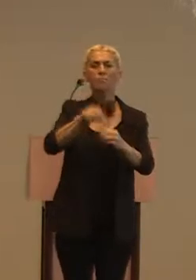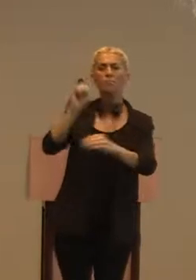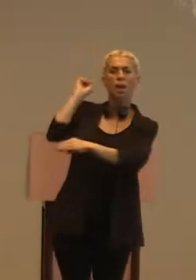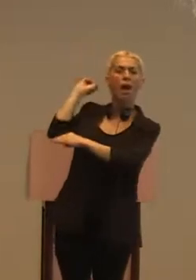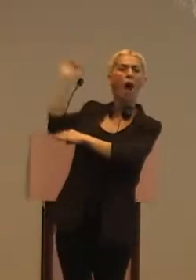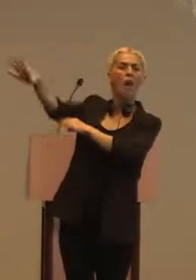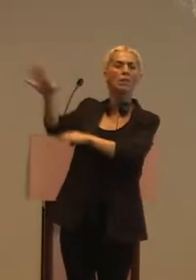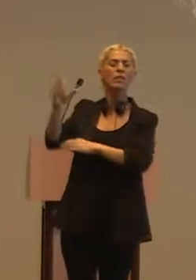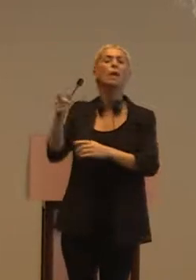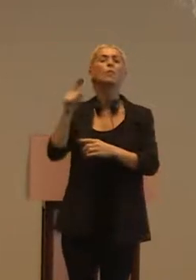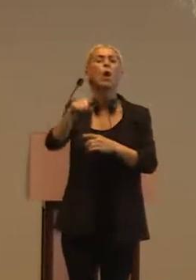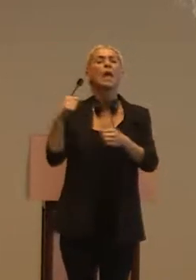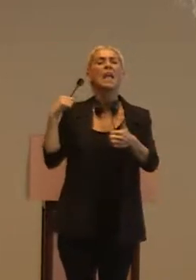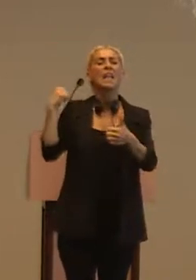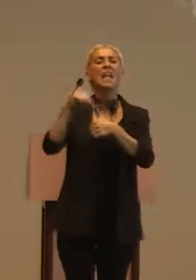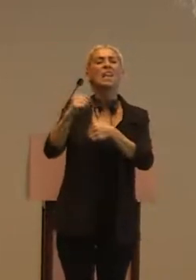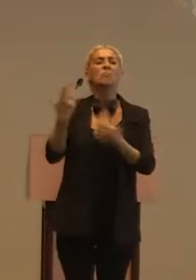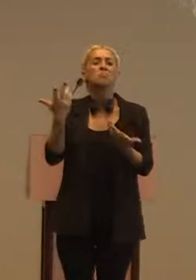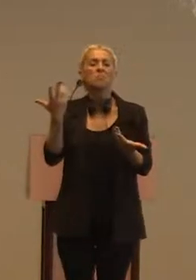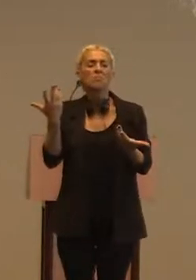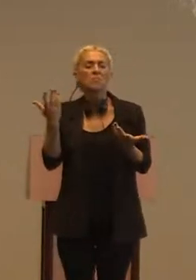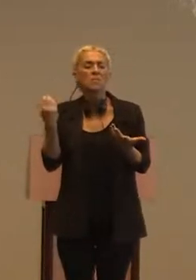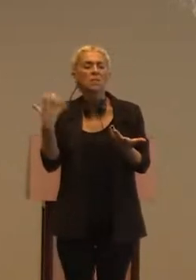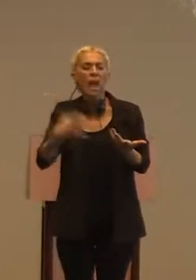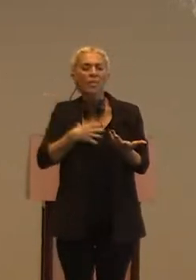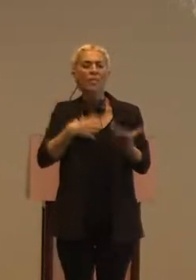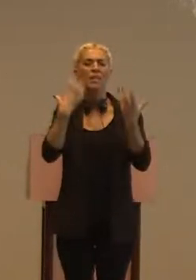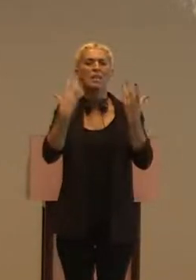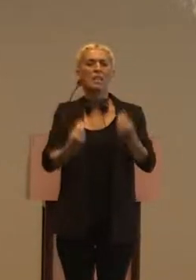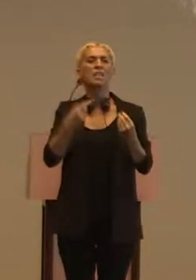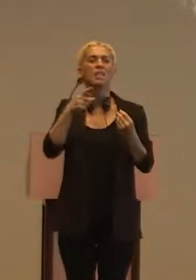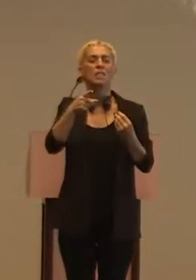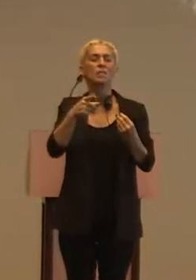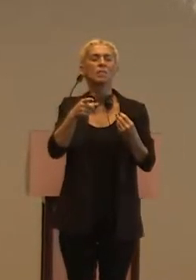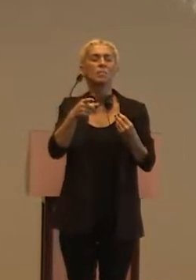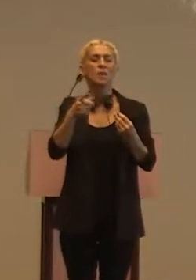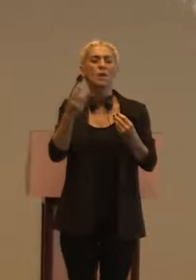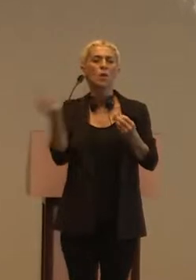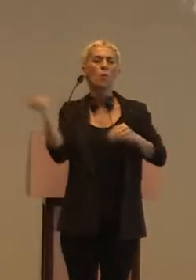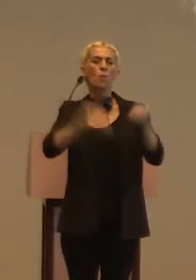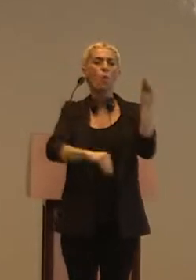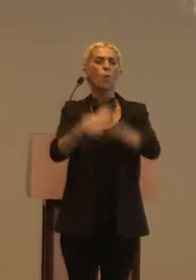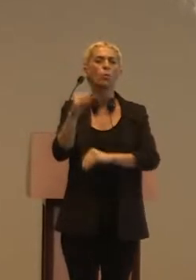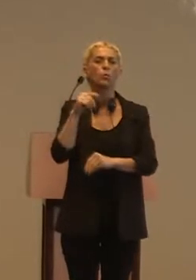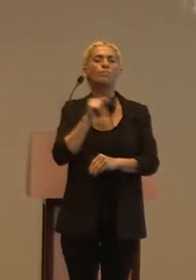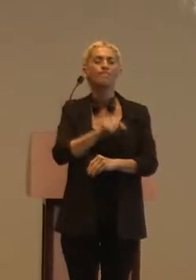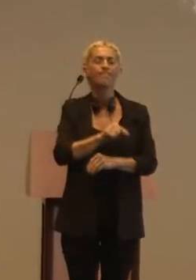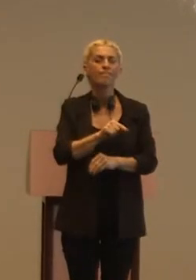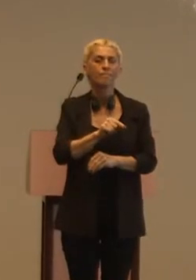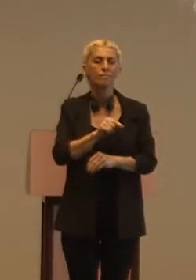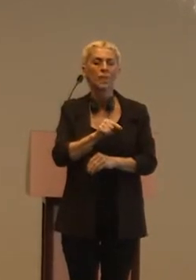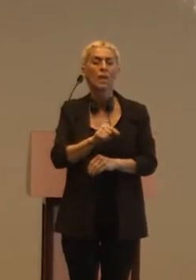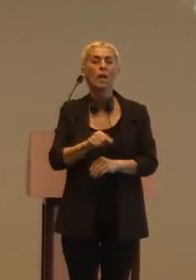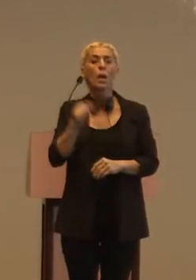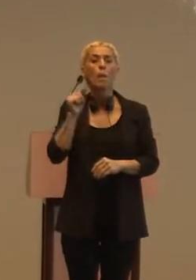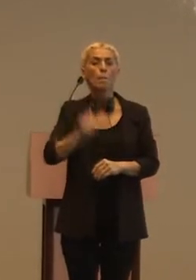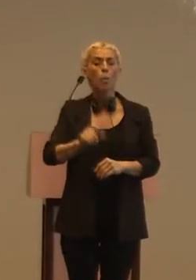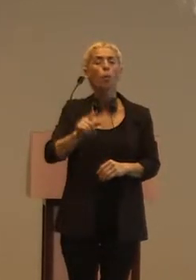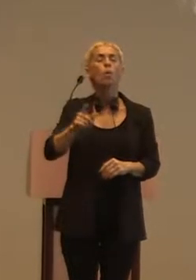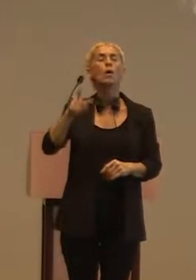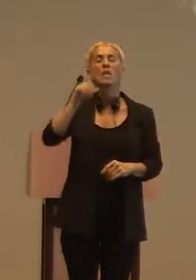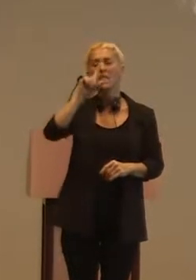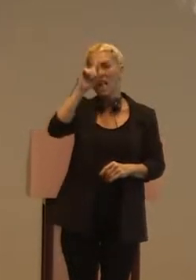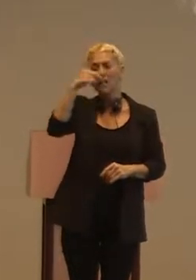out of that area so they're trying to create a new society through this location in a way so